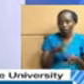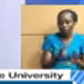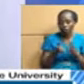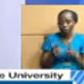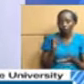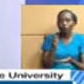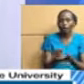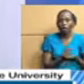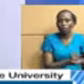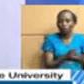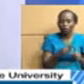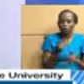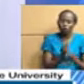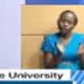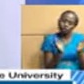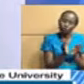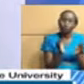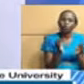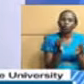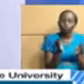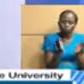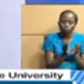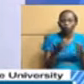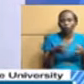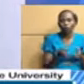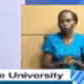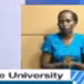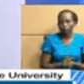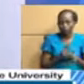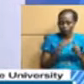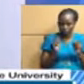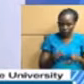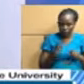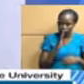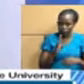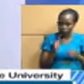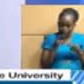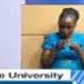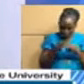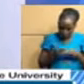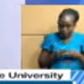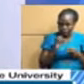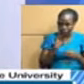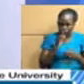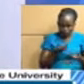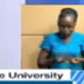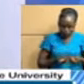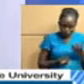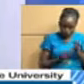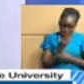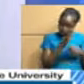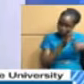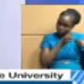can take a small group. But also we need to be careful that the moment you put it as an entitlement, then it